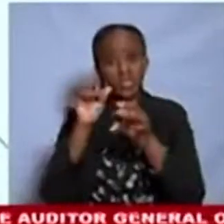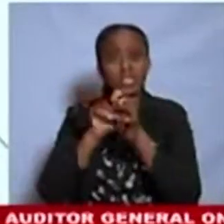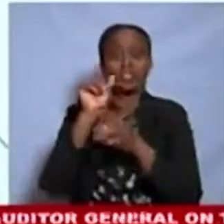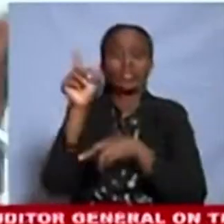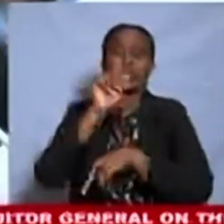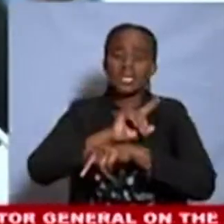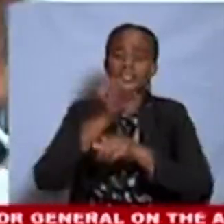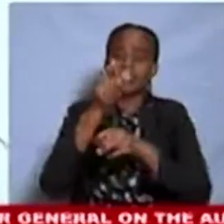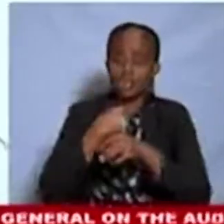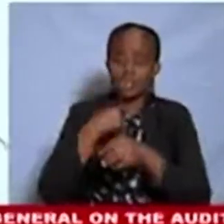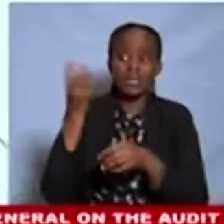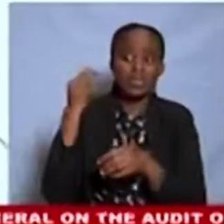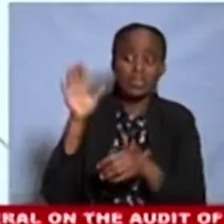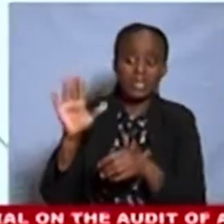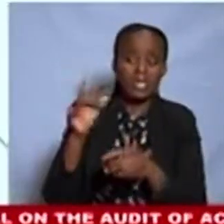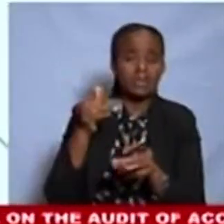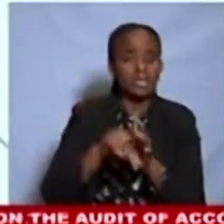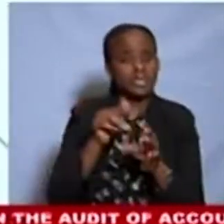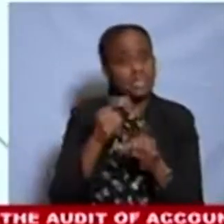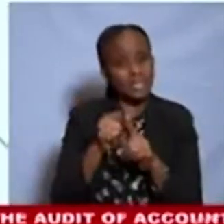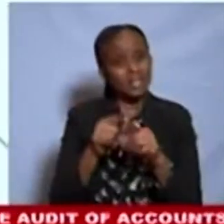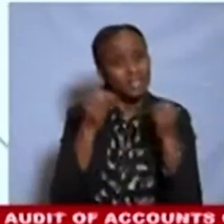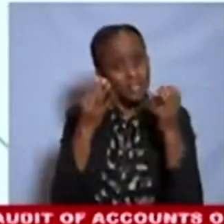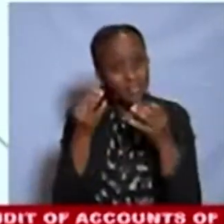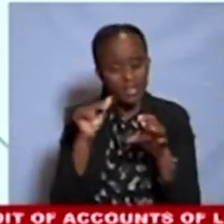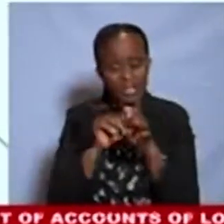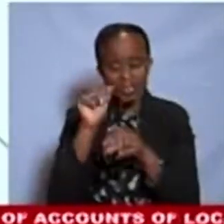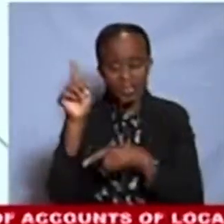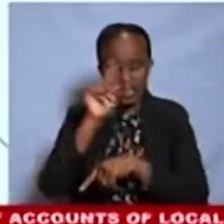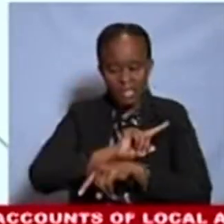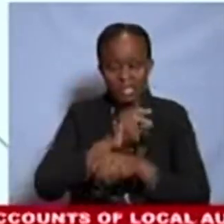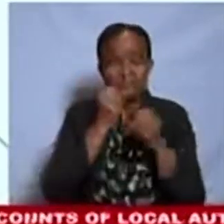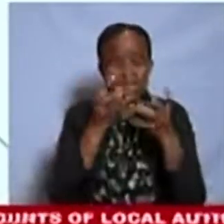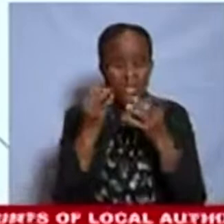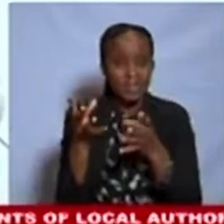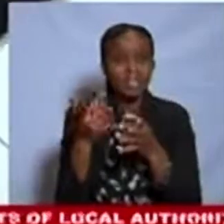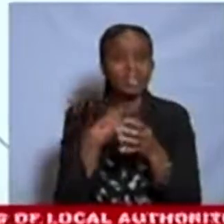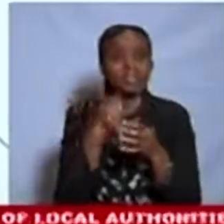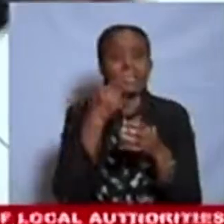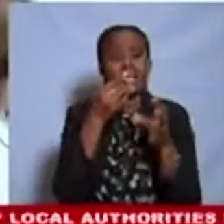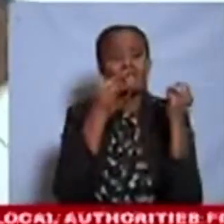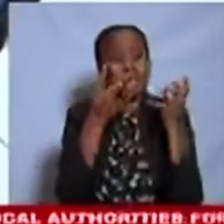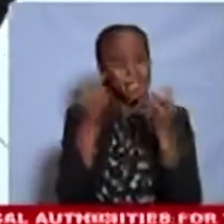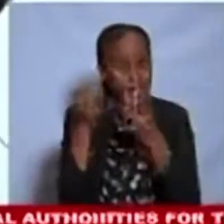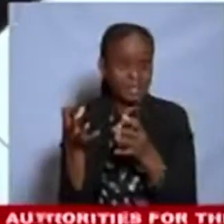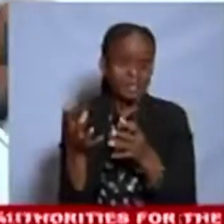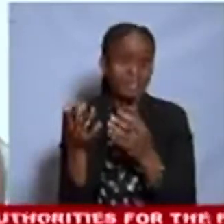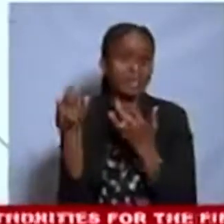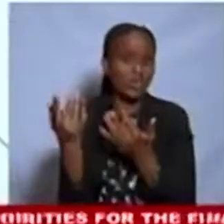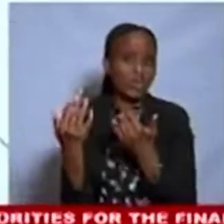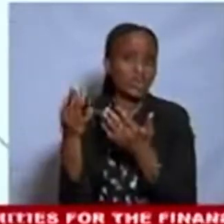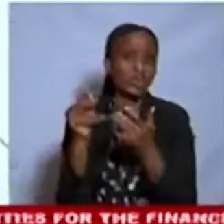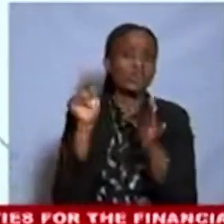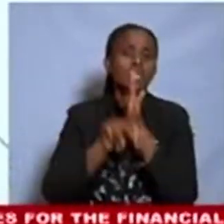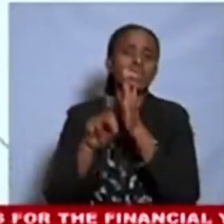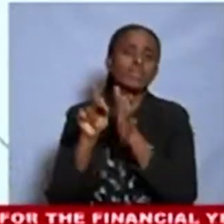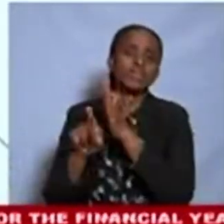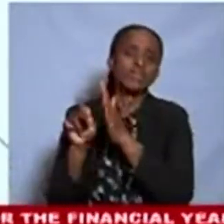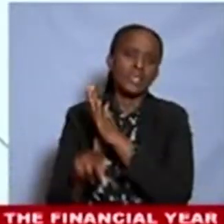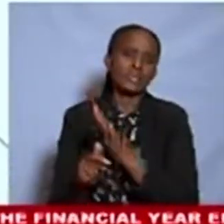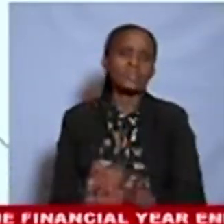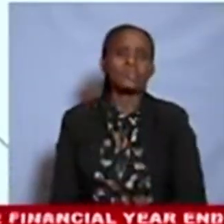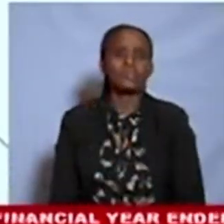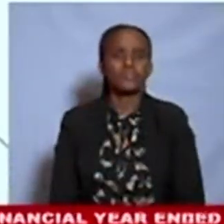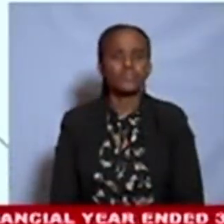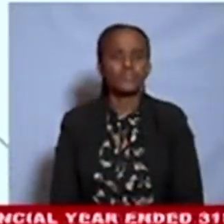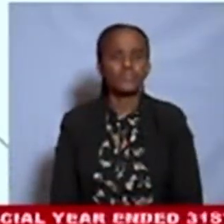Many. I was there in December. Many, when I say many, men were there in the abattoir waiting to be slaughtered. Okay. Is it 100